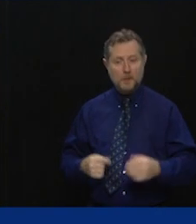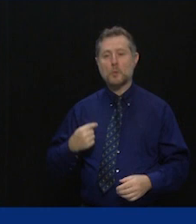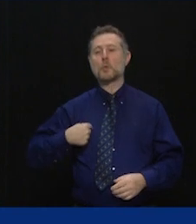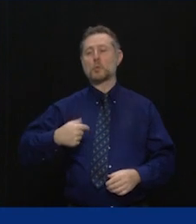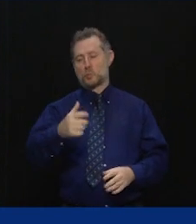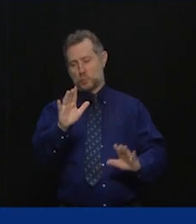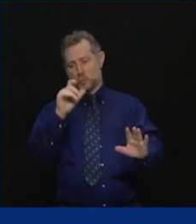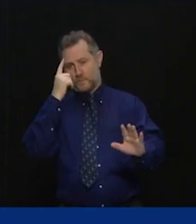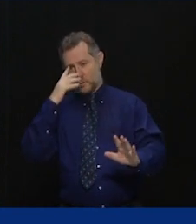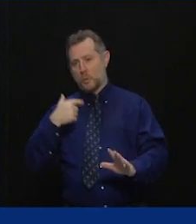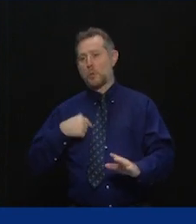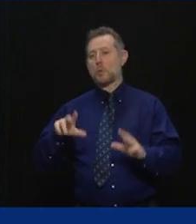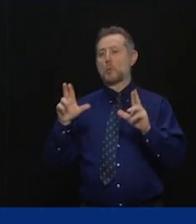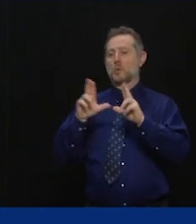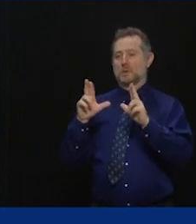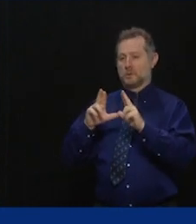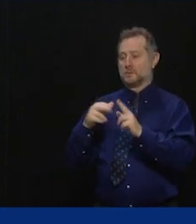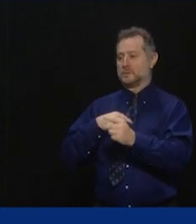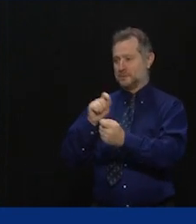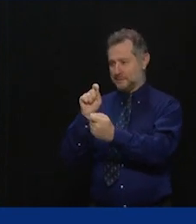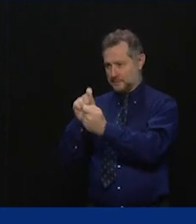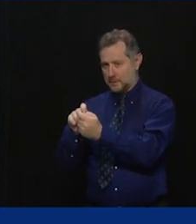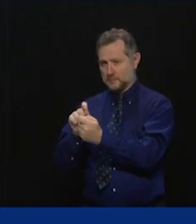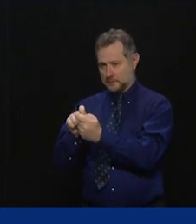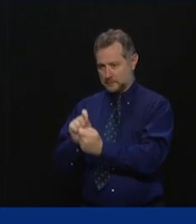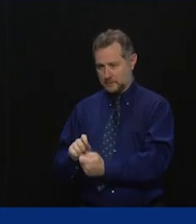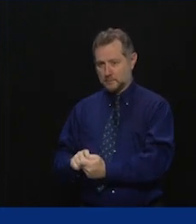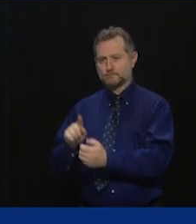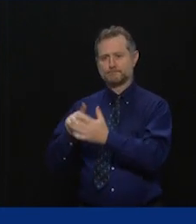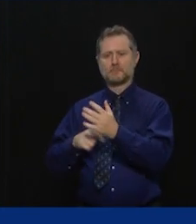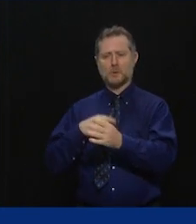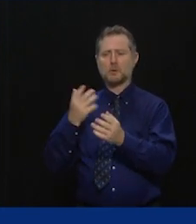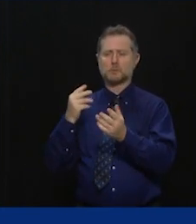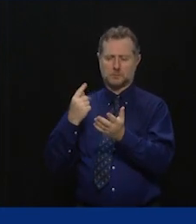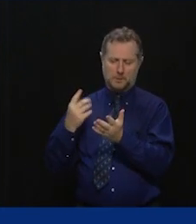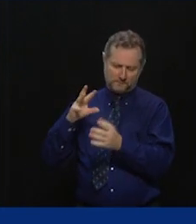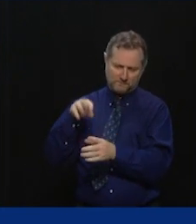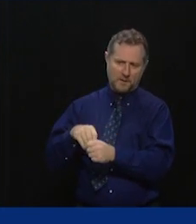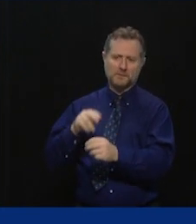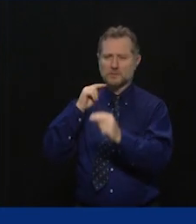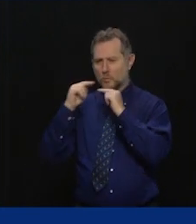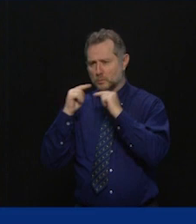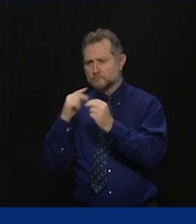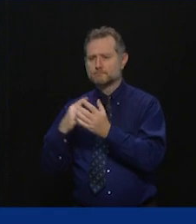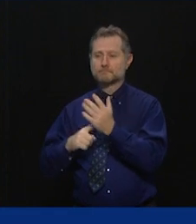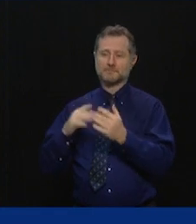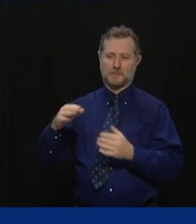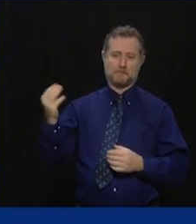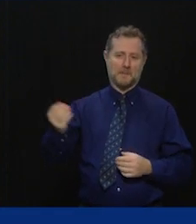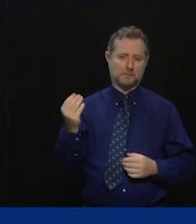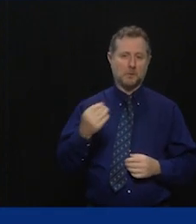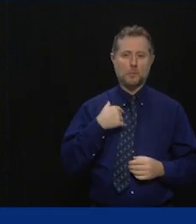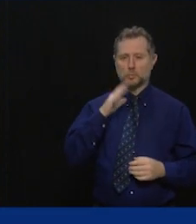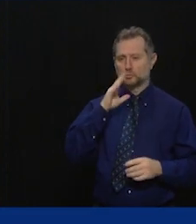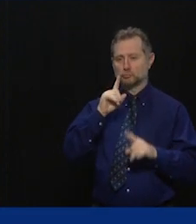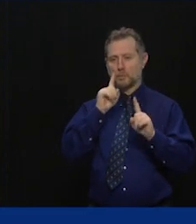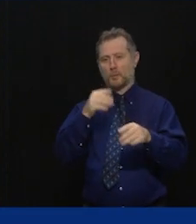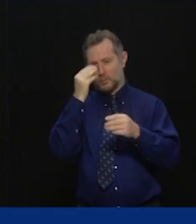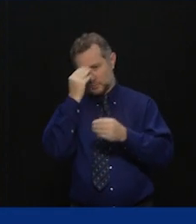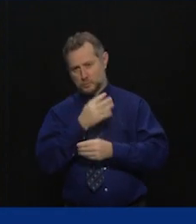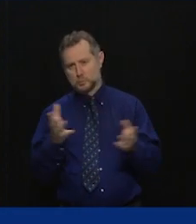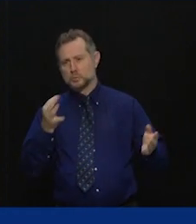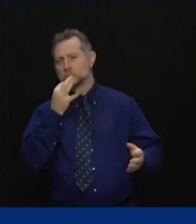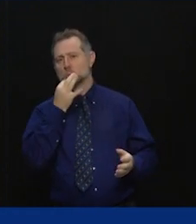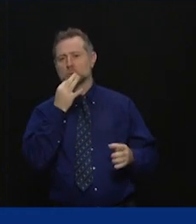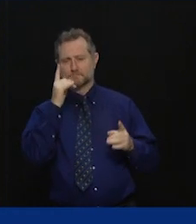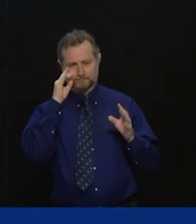exact details, and that's been part of the negotiation, what happens on Monday. And that'll all be reported on as soon as everything's settled. But we are